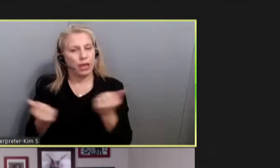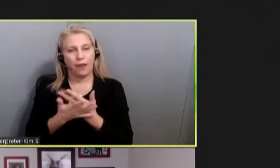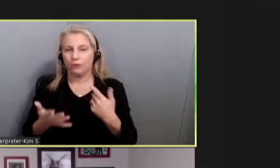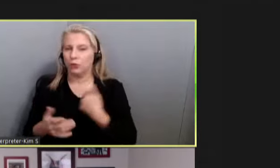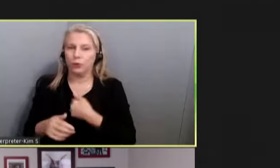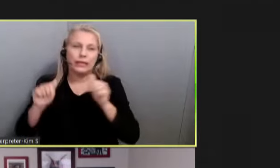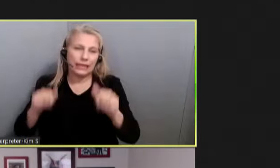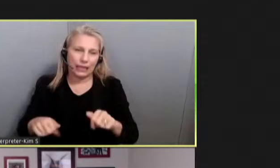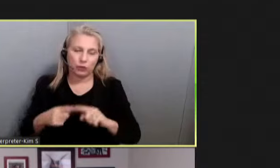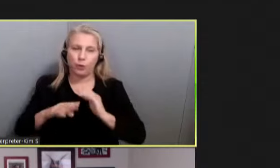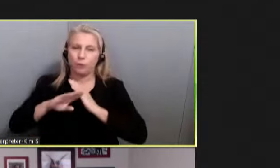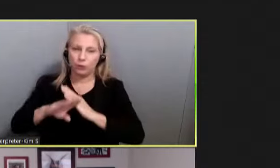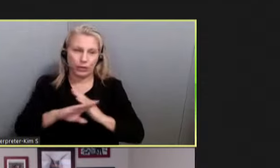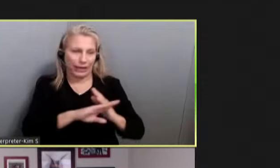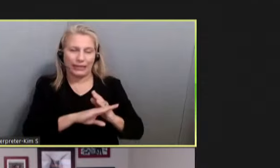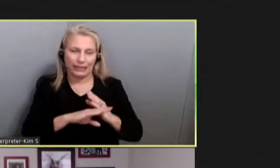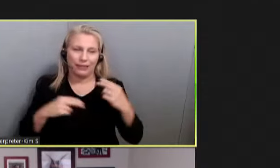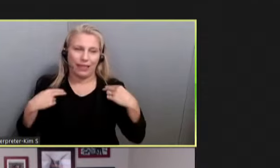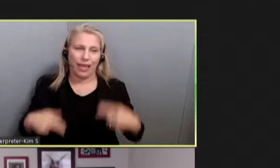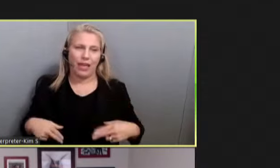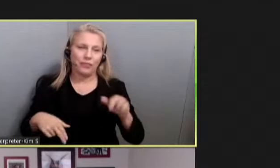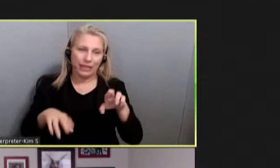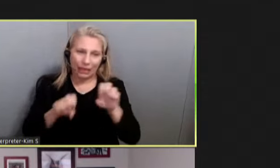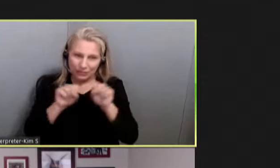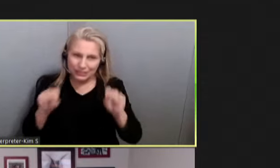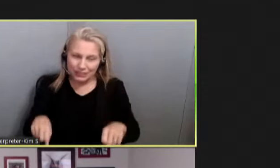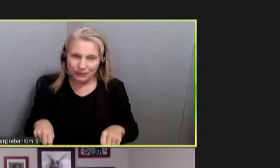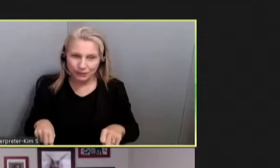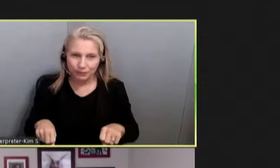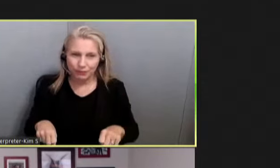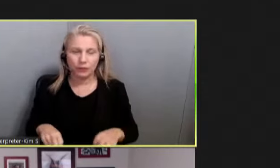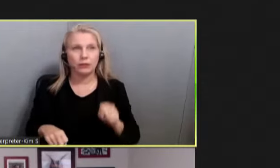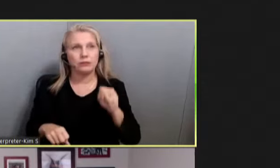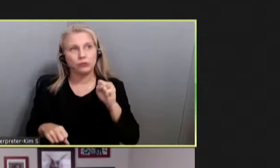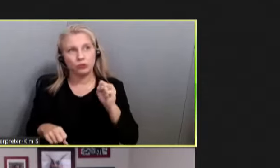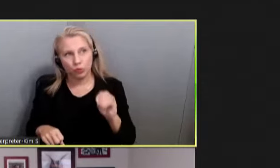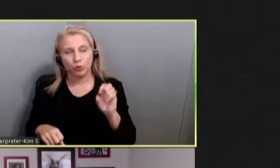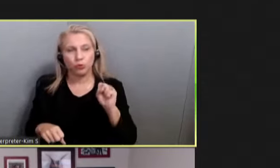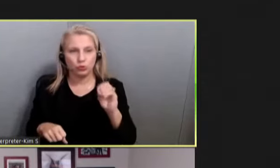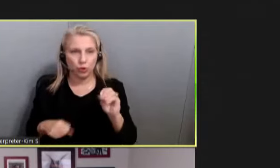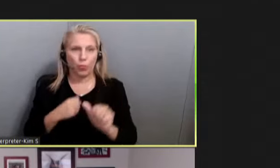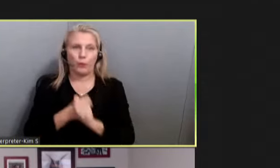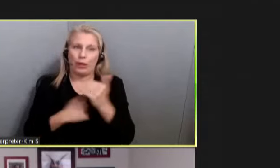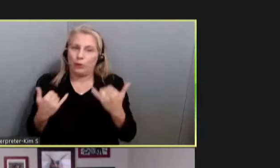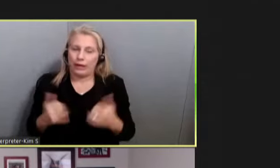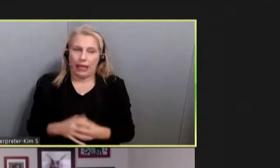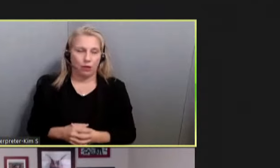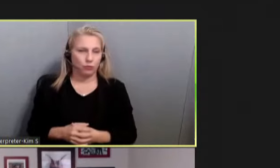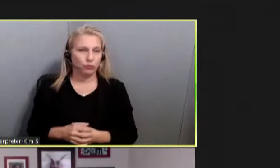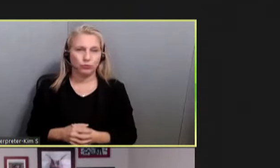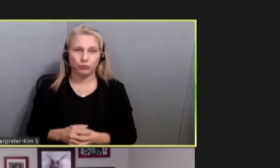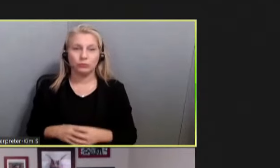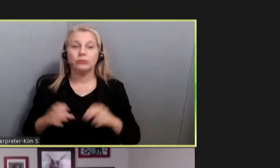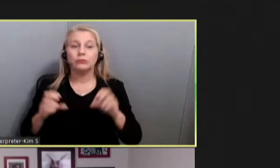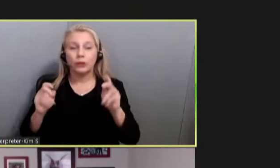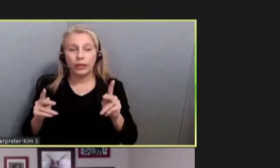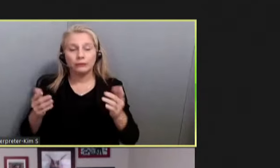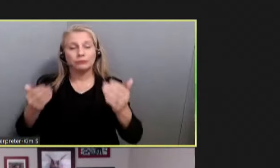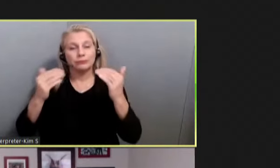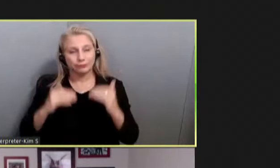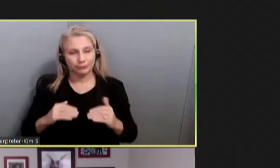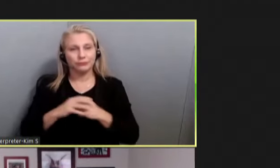can to protect the capacity of our healthcare system, which is so threatened right now. Okay. Next slide.